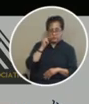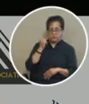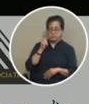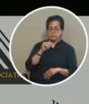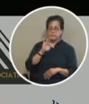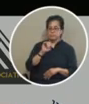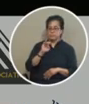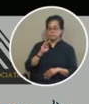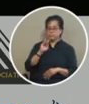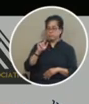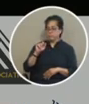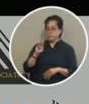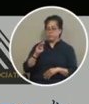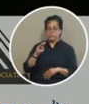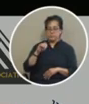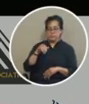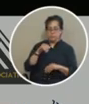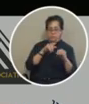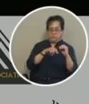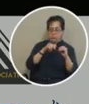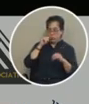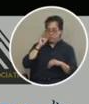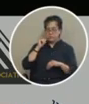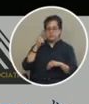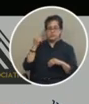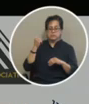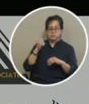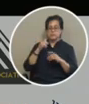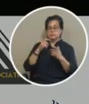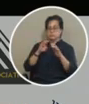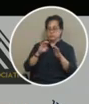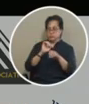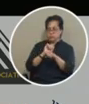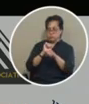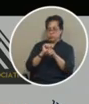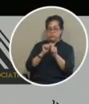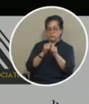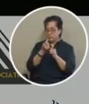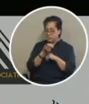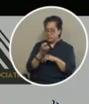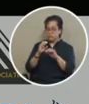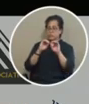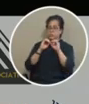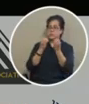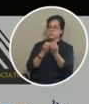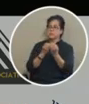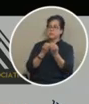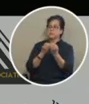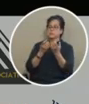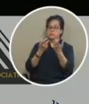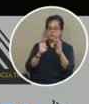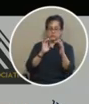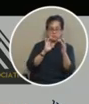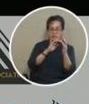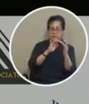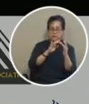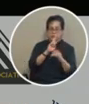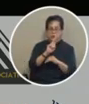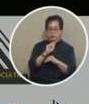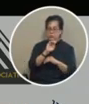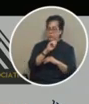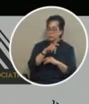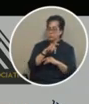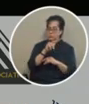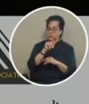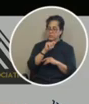Fab Lab here in El Paso. Just to give you an example, they've been working with numerous organizations. They've also reached out to our UTEP